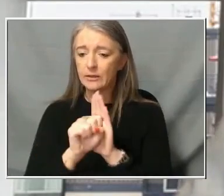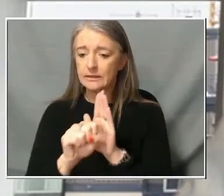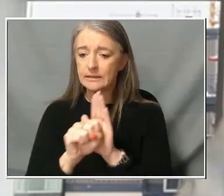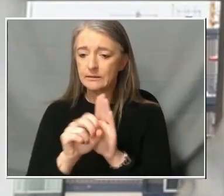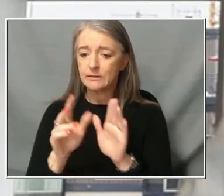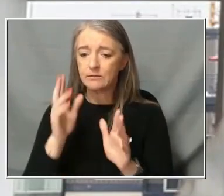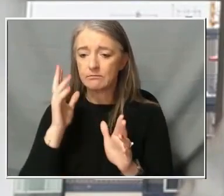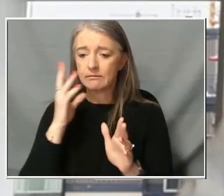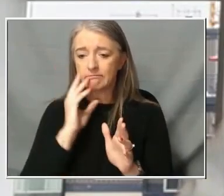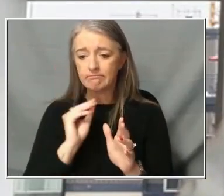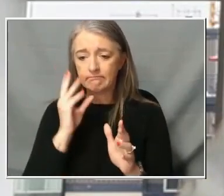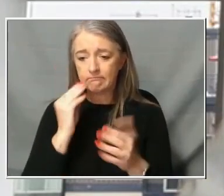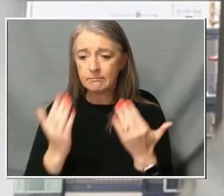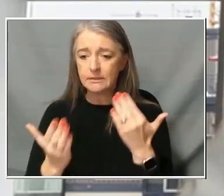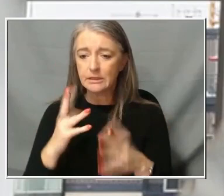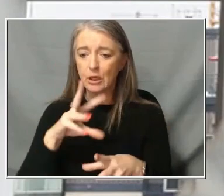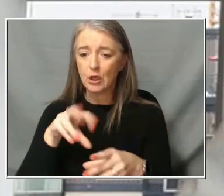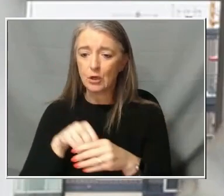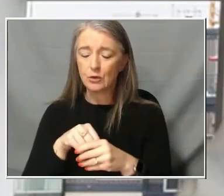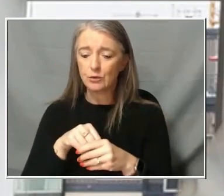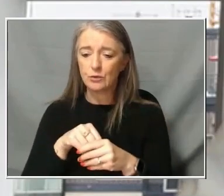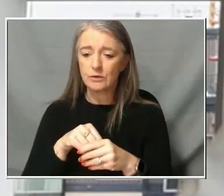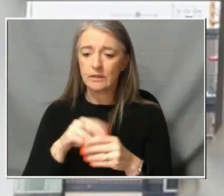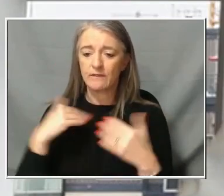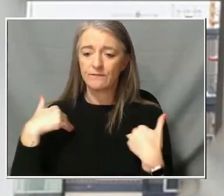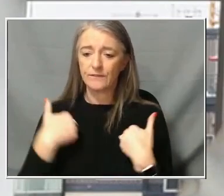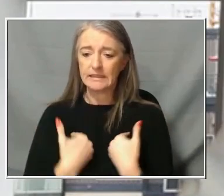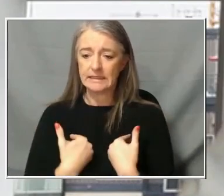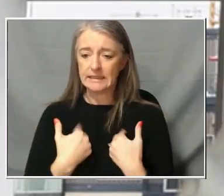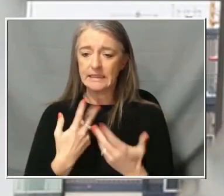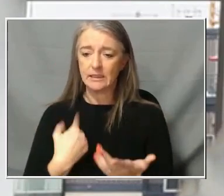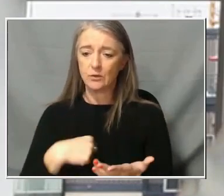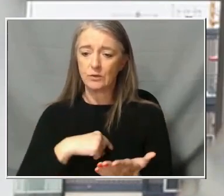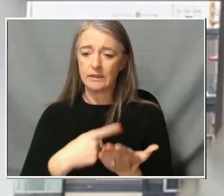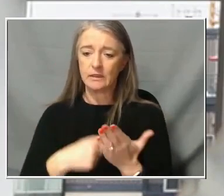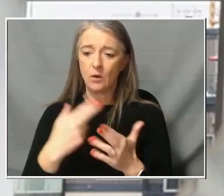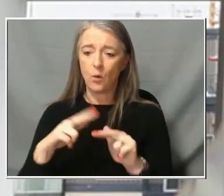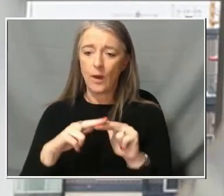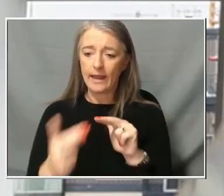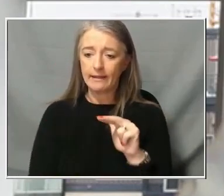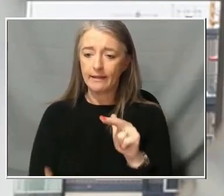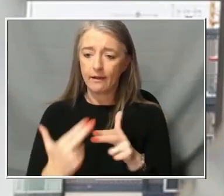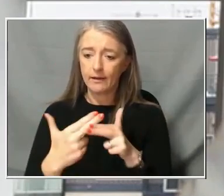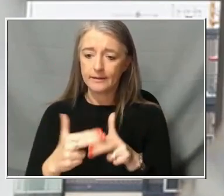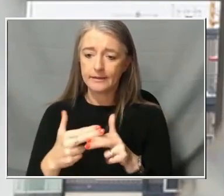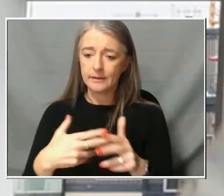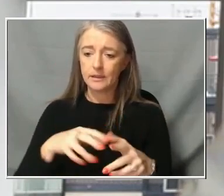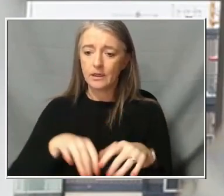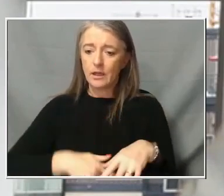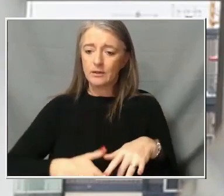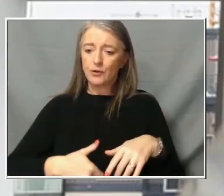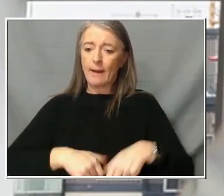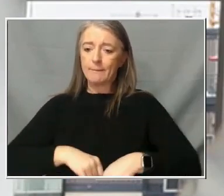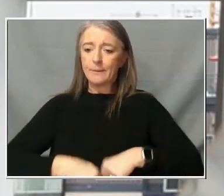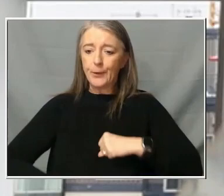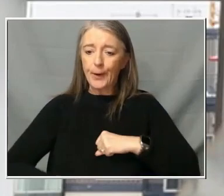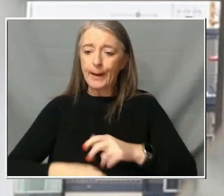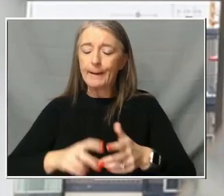you could experience include, the fatigue that we talked about, weight loss, crampy abdominal